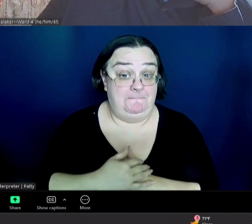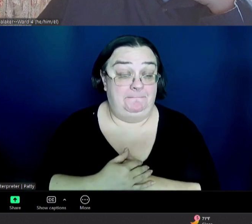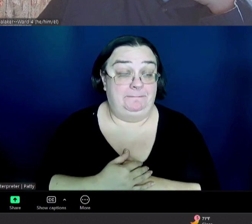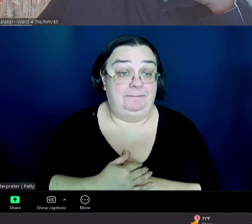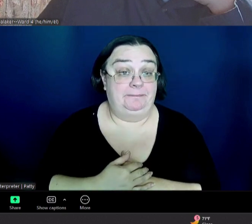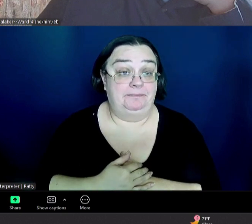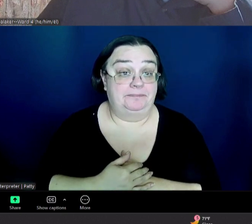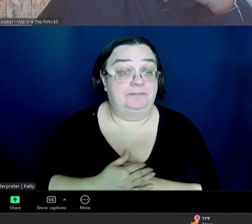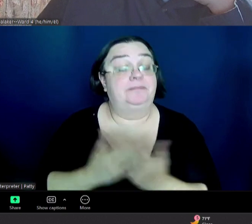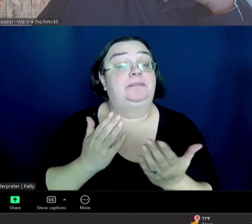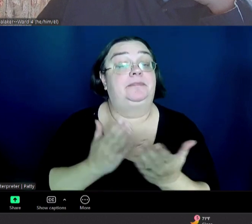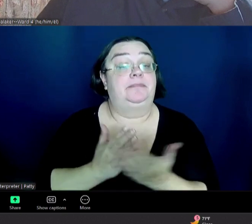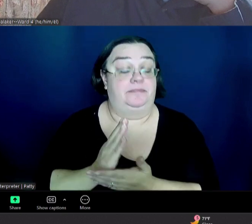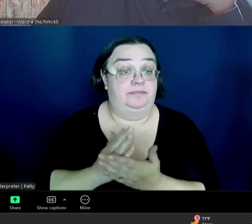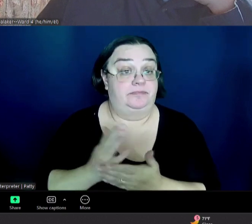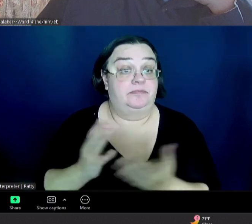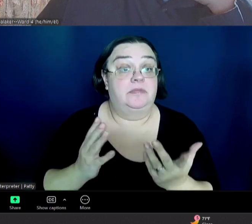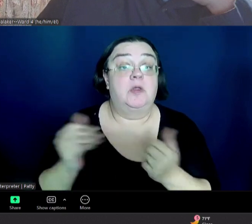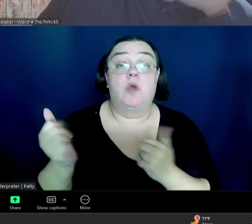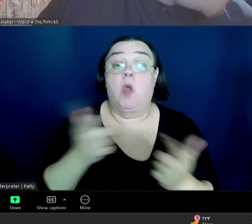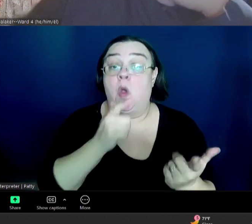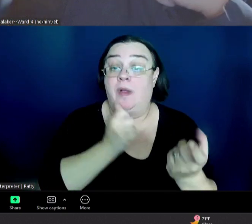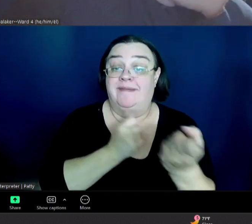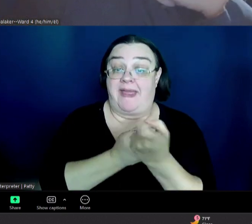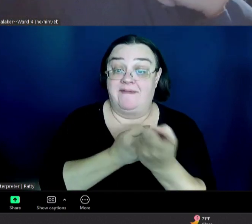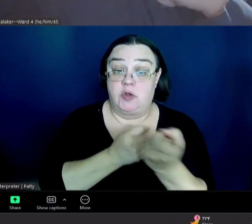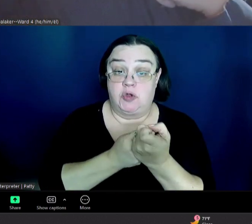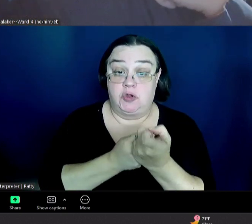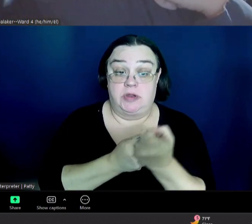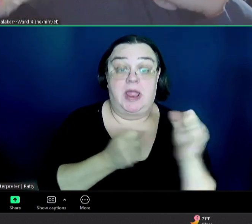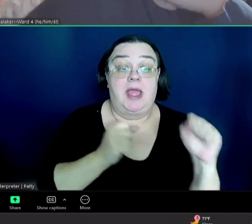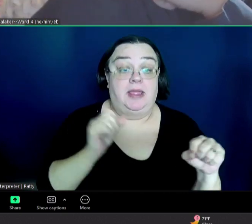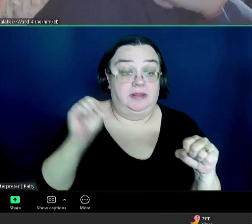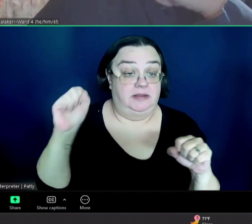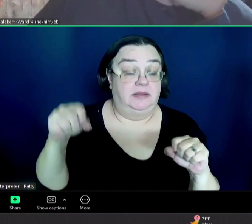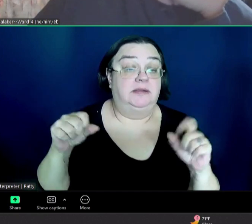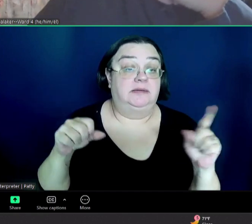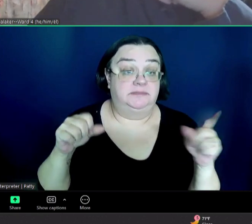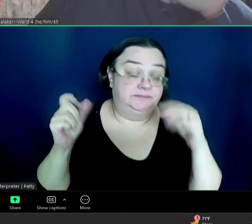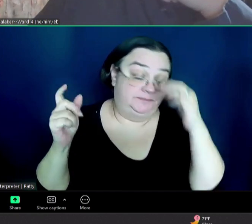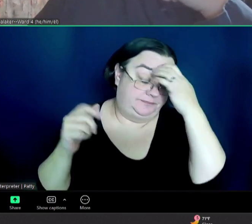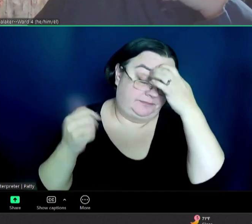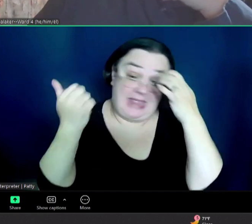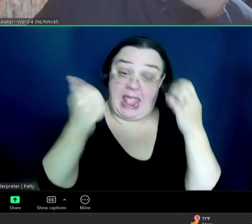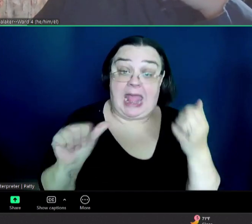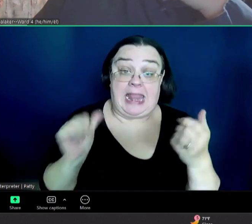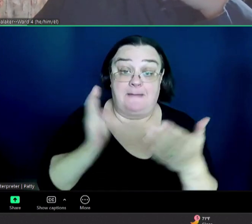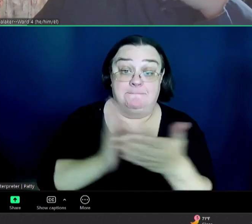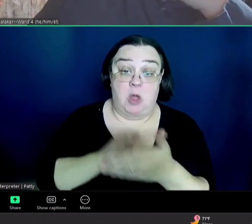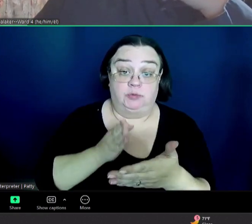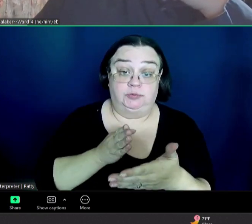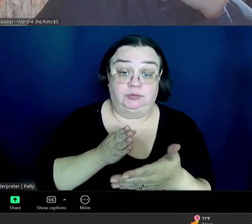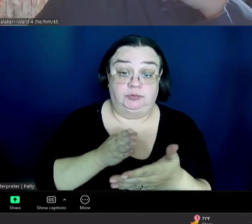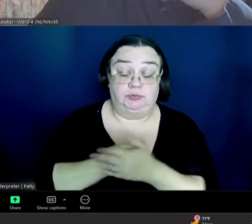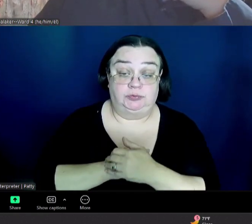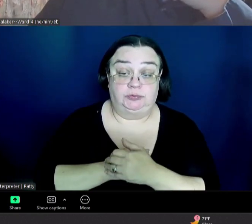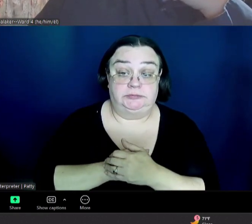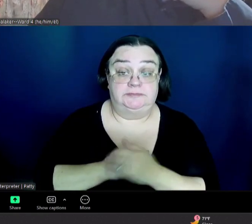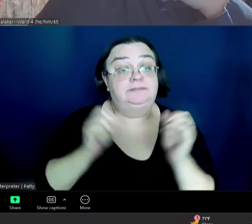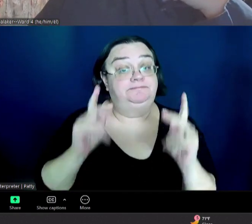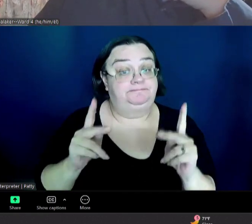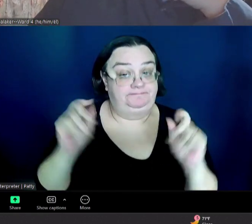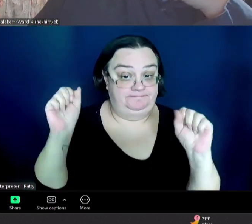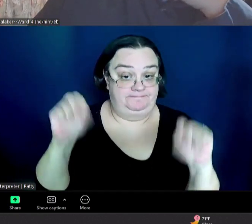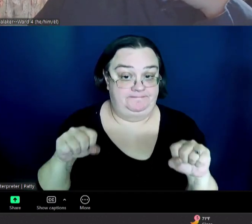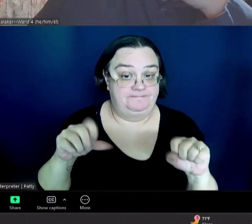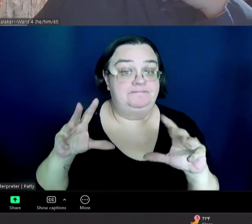All right. All those in favor? Aye. Aye. Any opposed? All right, the ayes have